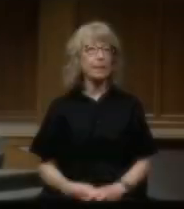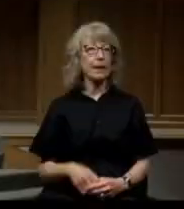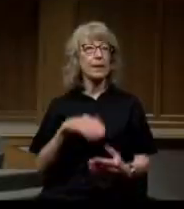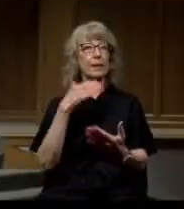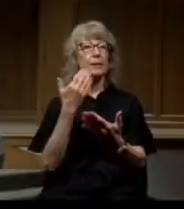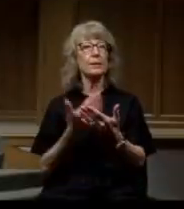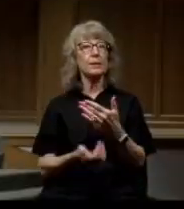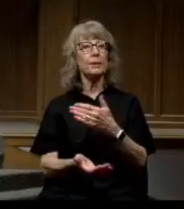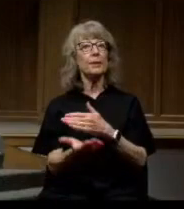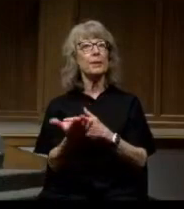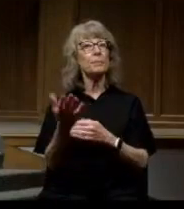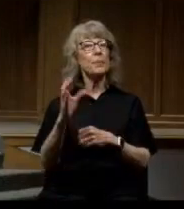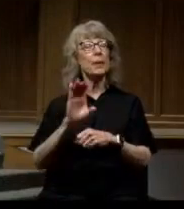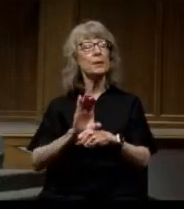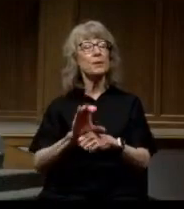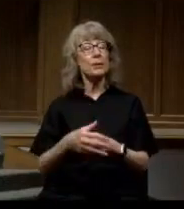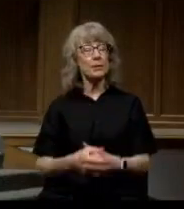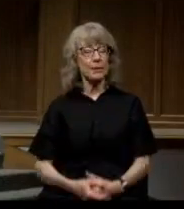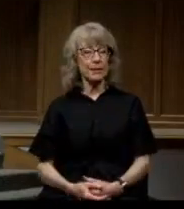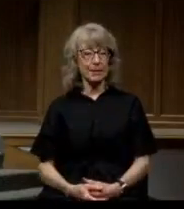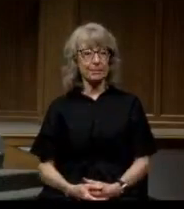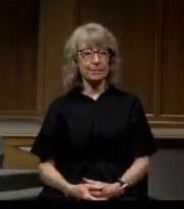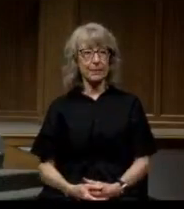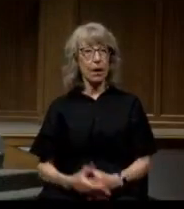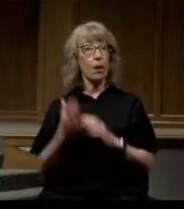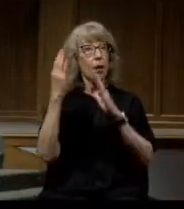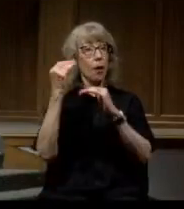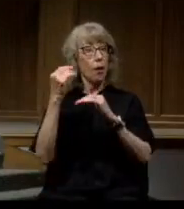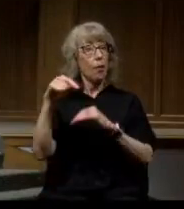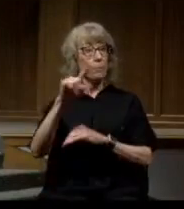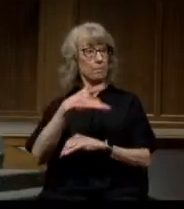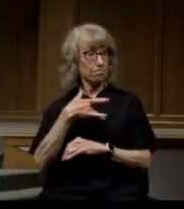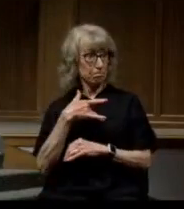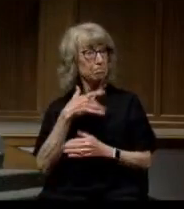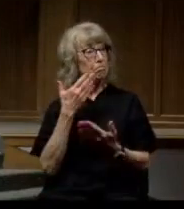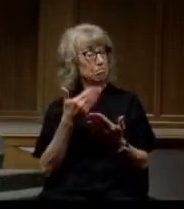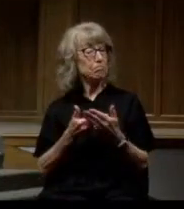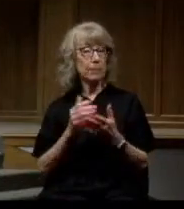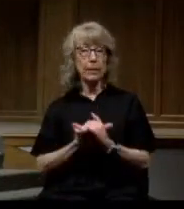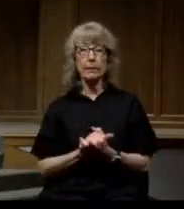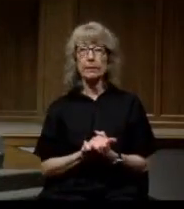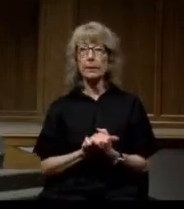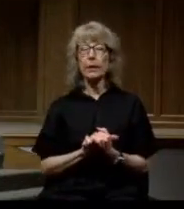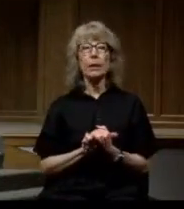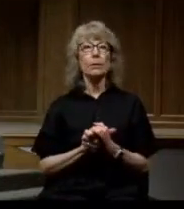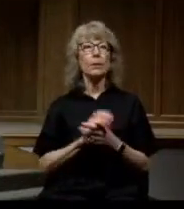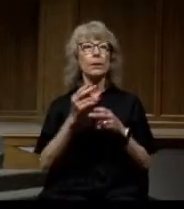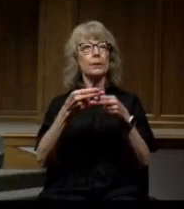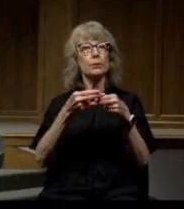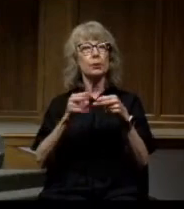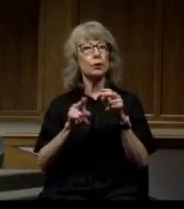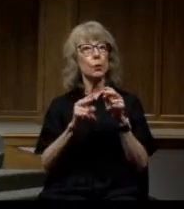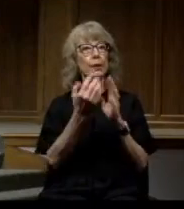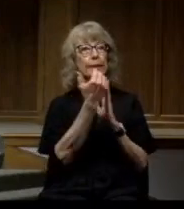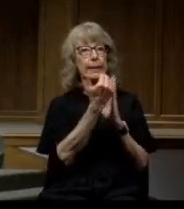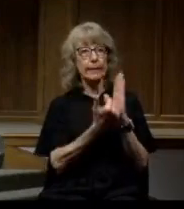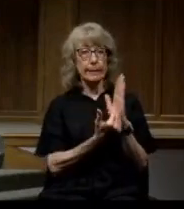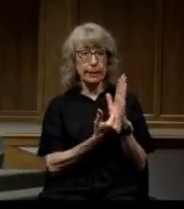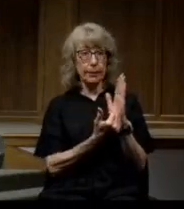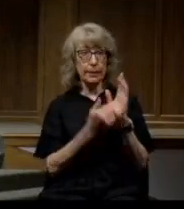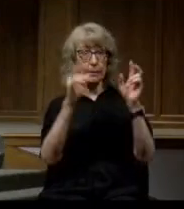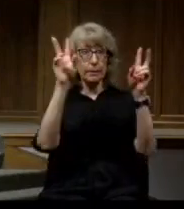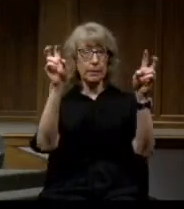Well, good morning, church. I hope you're doing well. We are in this little series, a short series called Grow, and we're talking